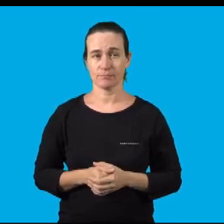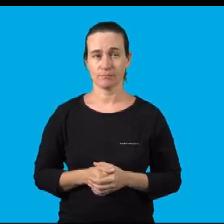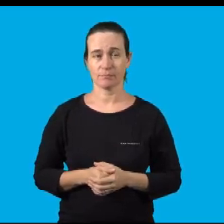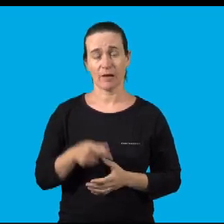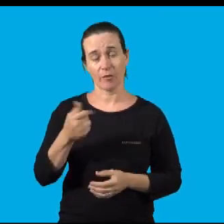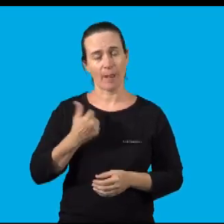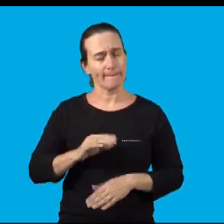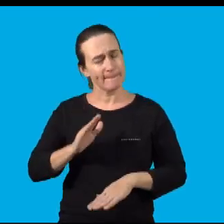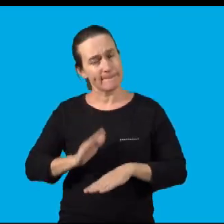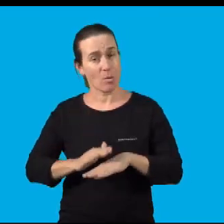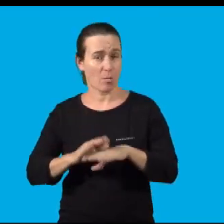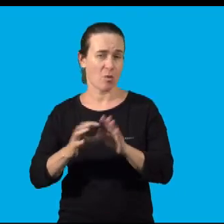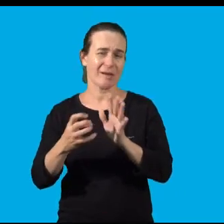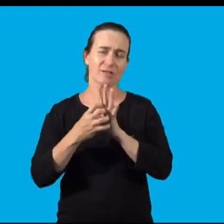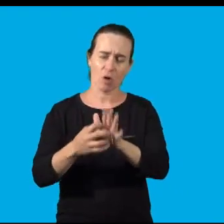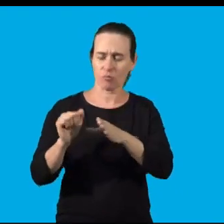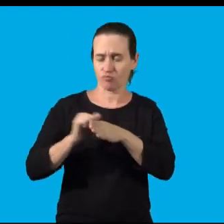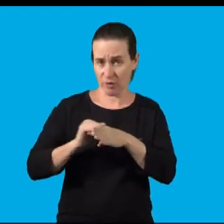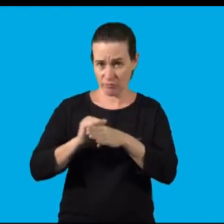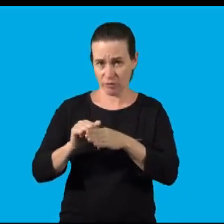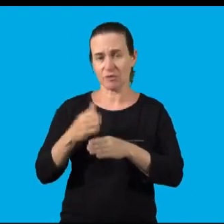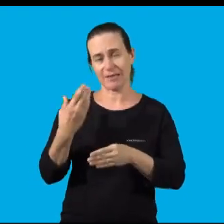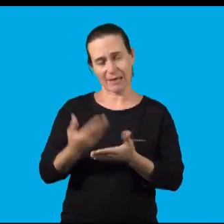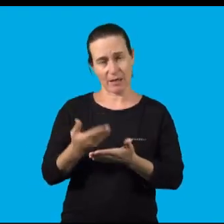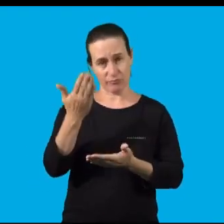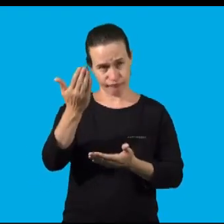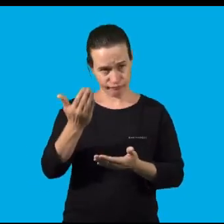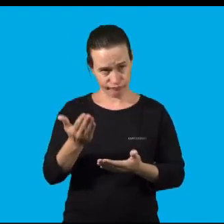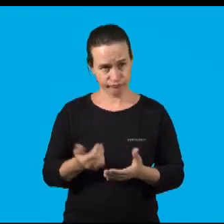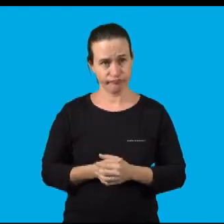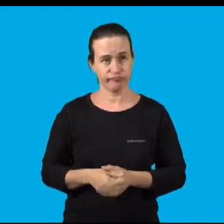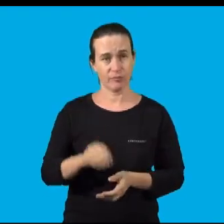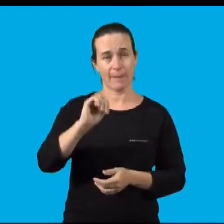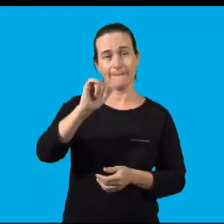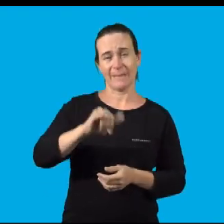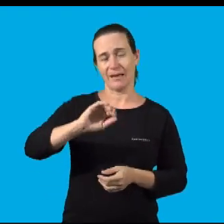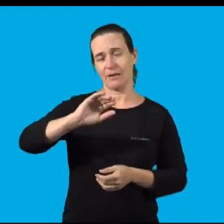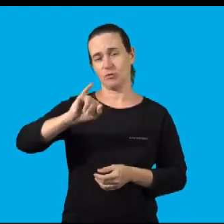For further examples and for practice, you can go to the May-June